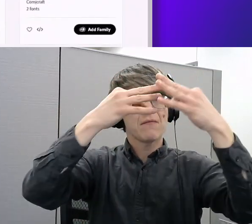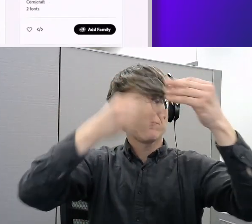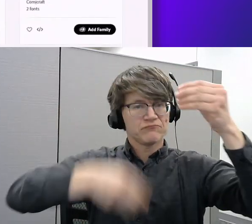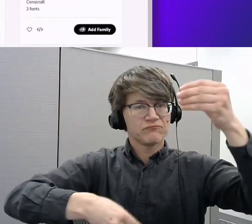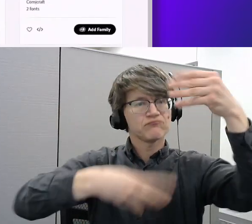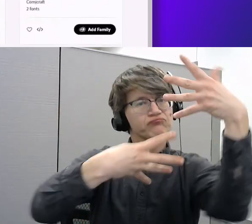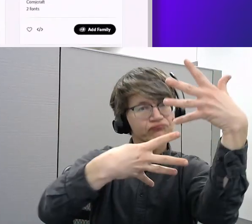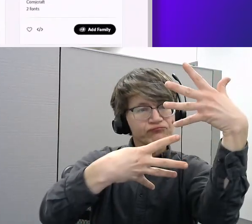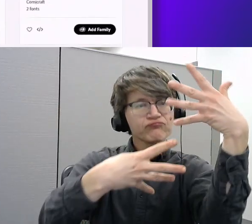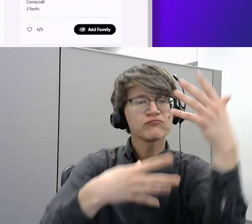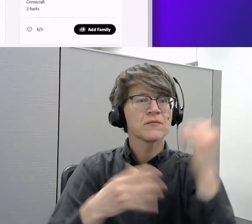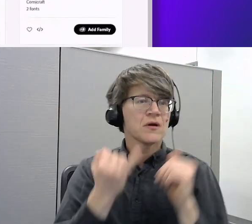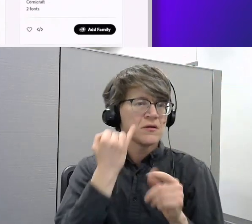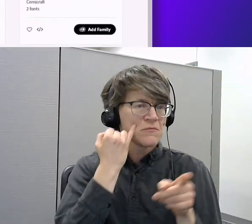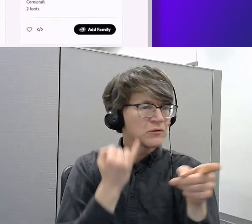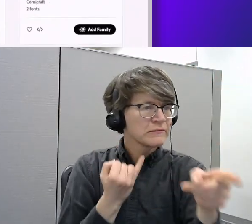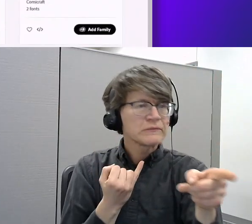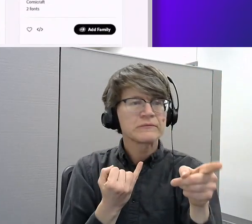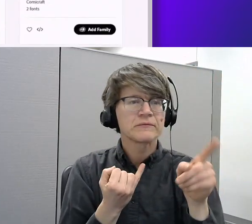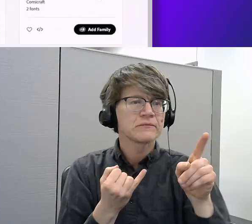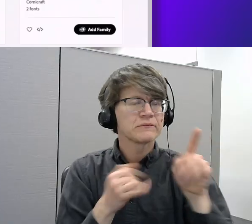let's say,